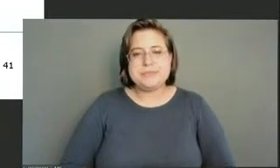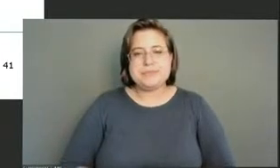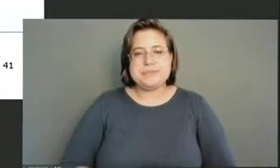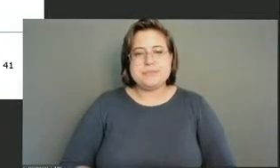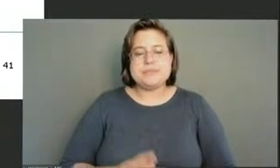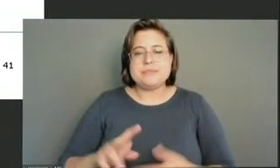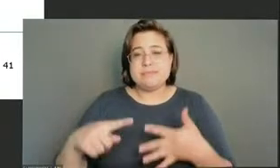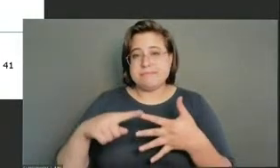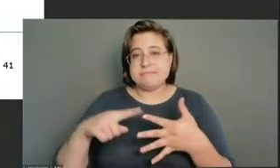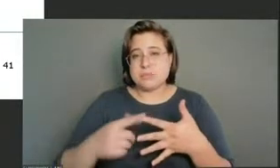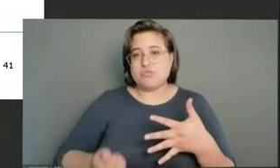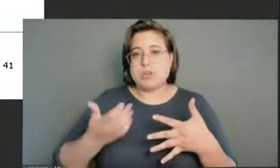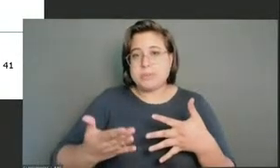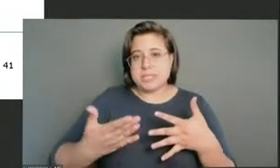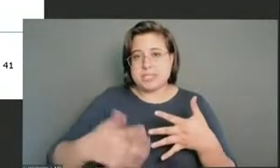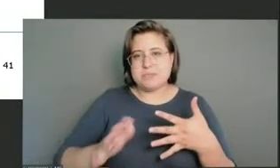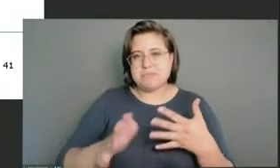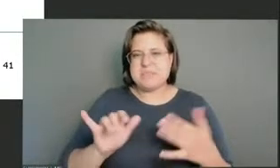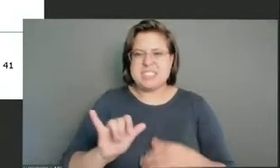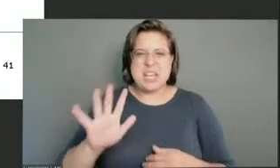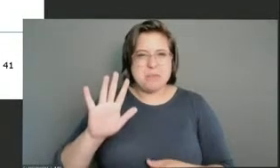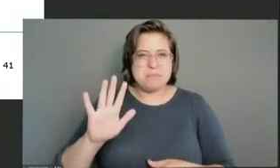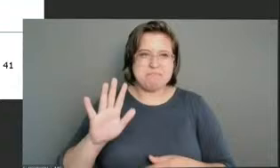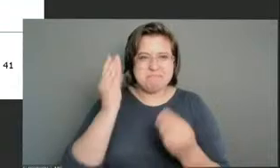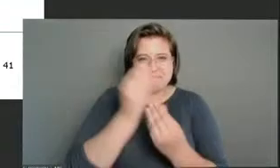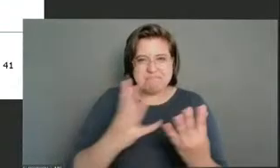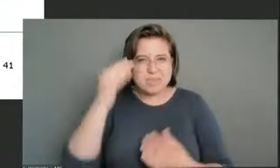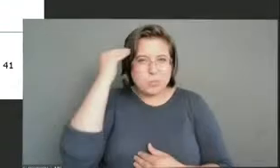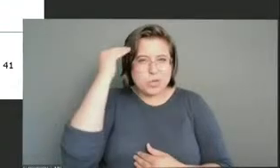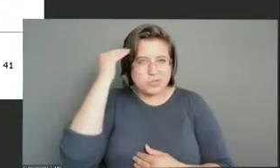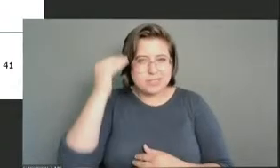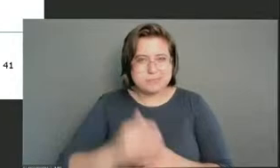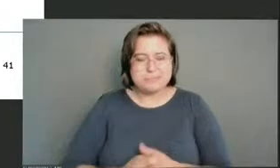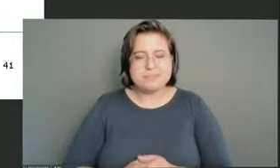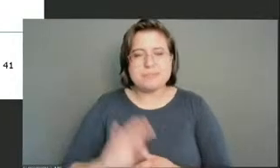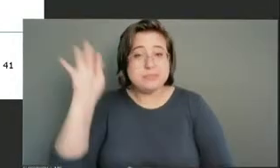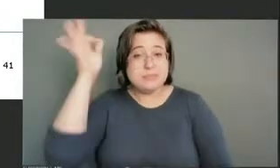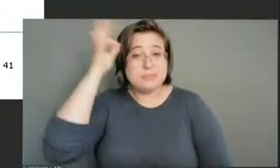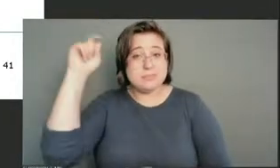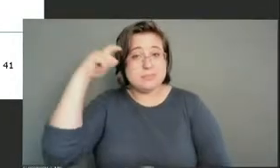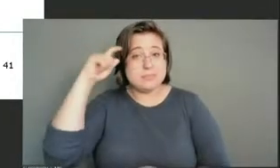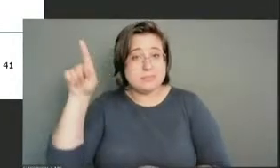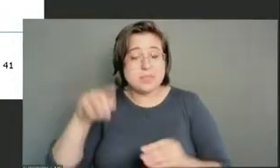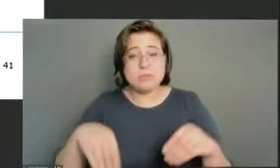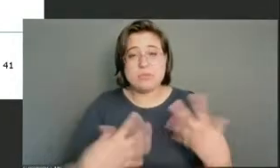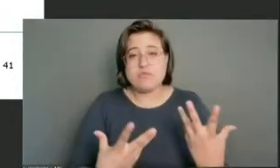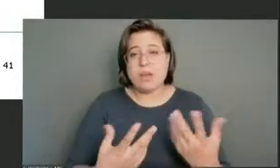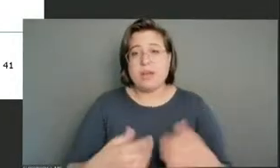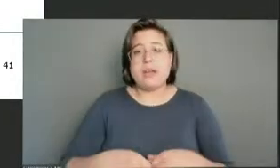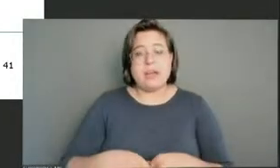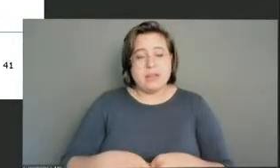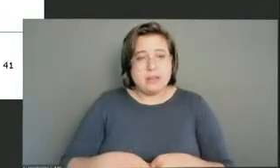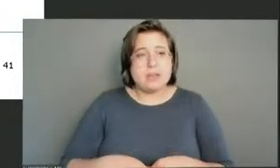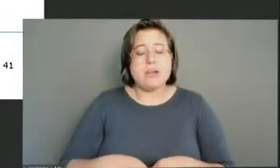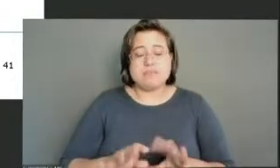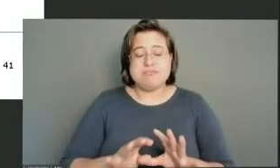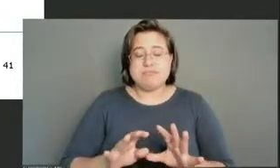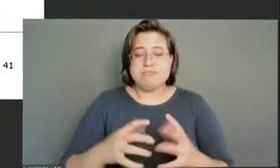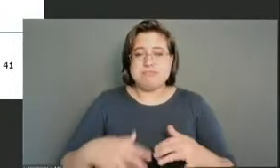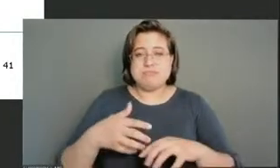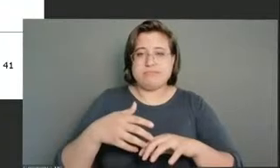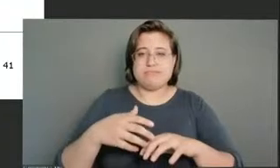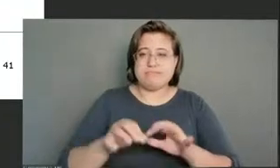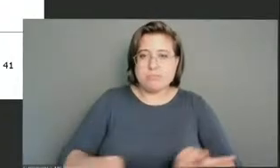along the same lines of building awareness. We recommend that the federal government execute a robust communications campaign, and that they do so